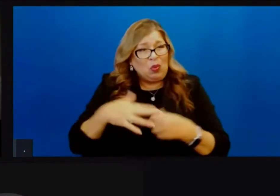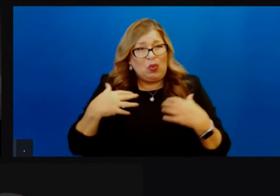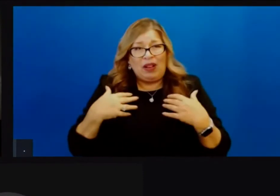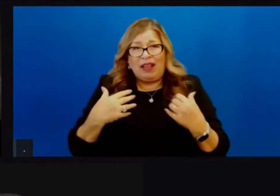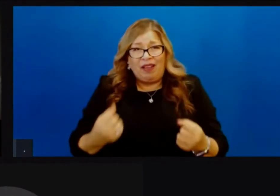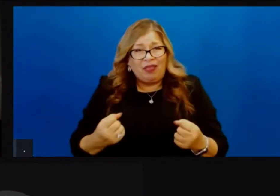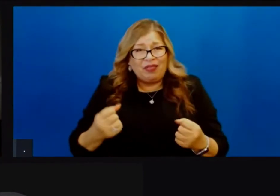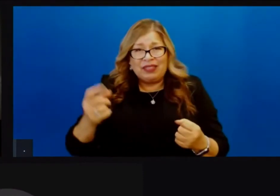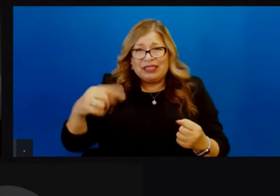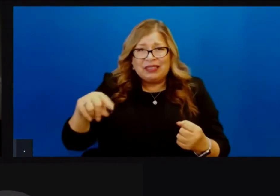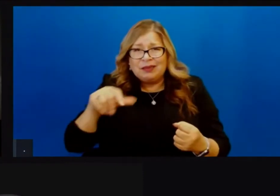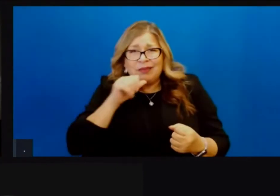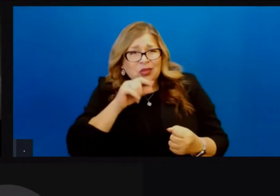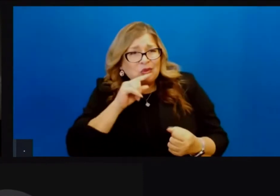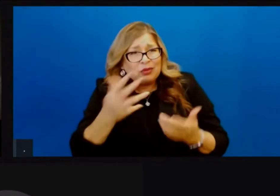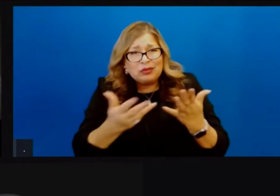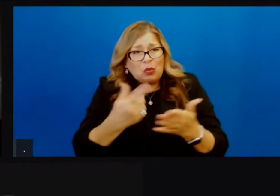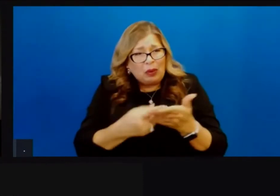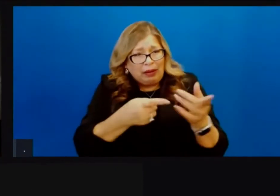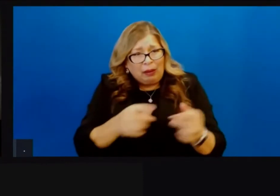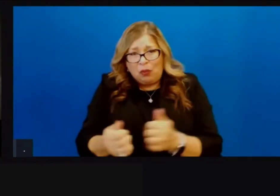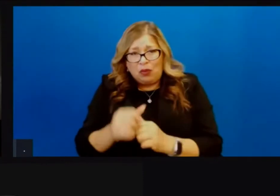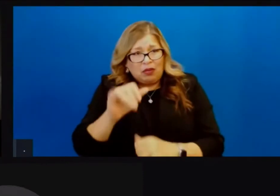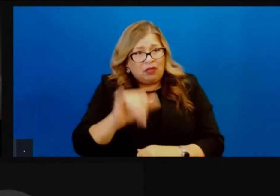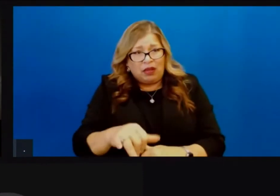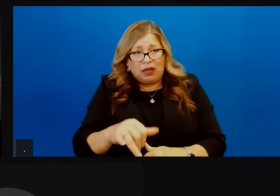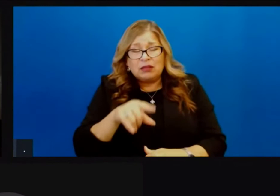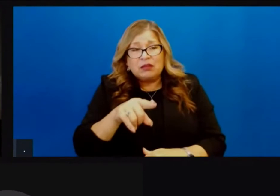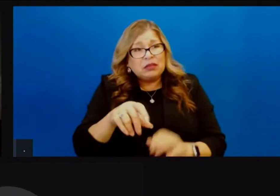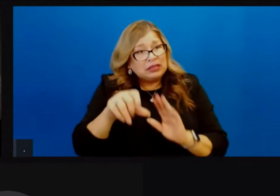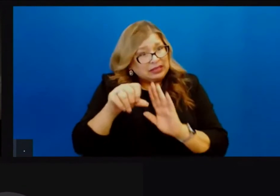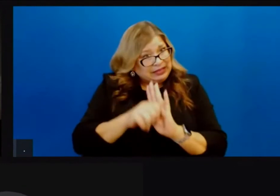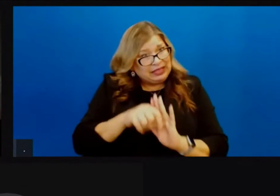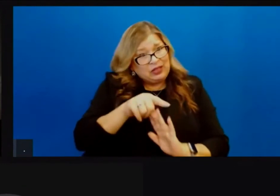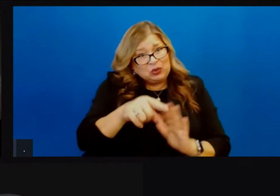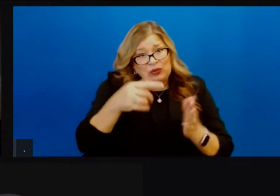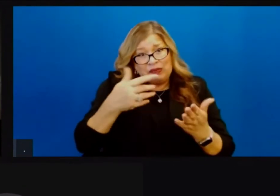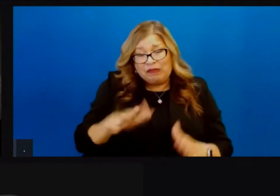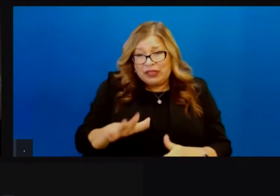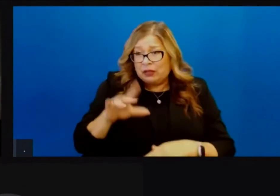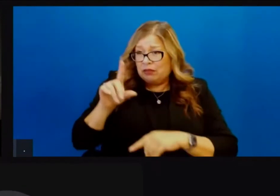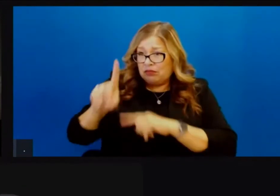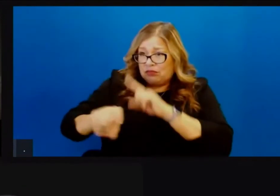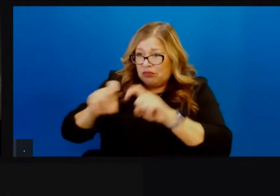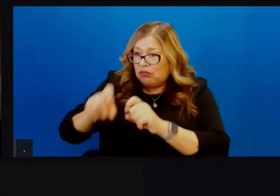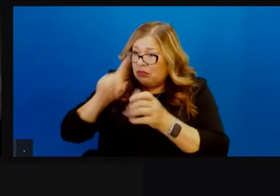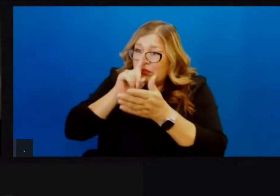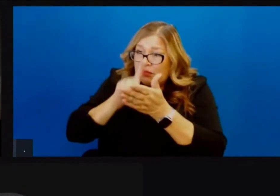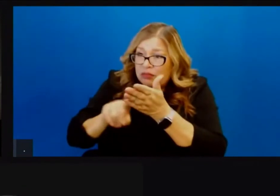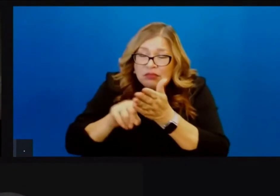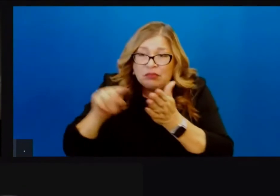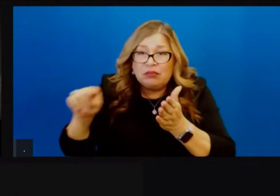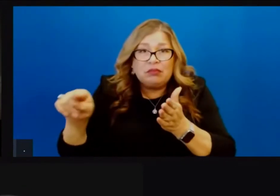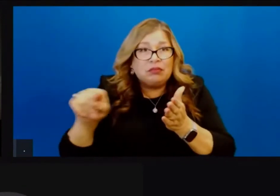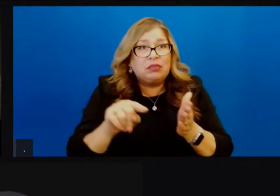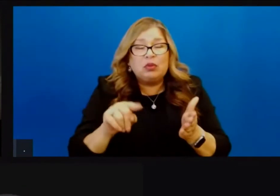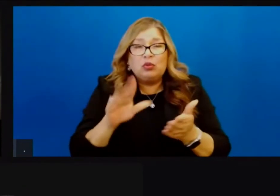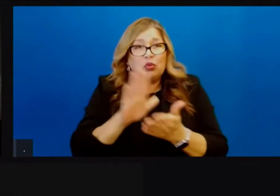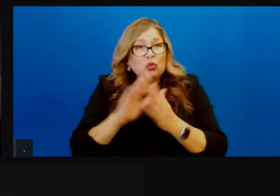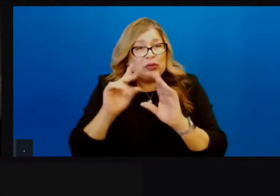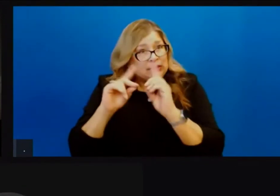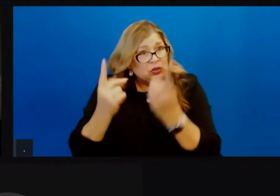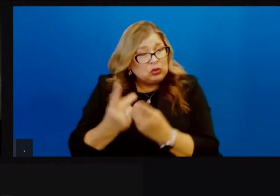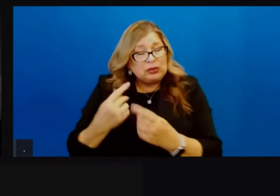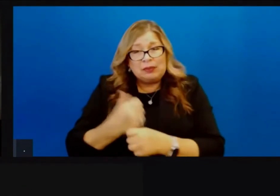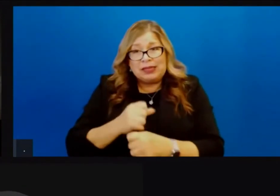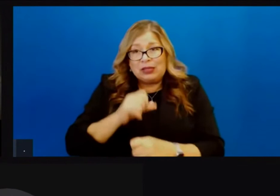unclear on where that's at. And I'm wondering if the state has conducted like an official accounting or an inventorying of these systems throughout the school district